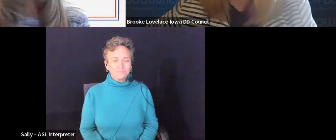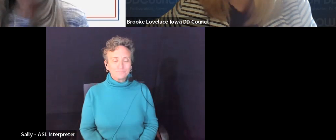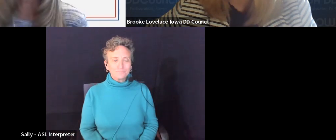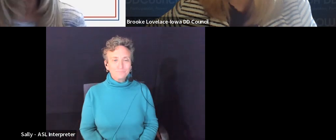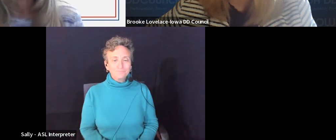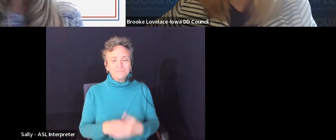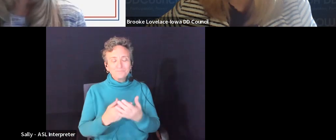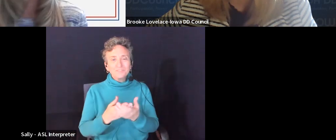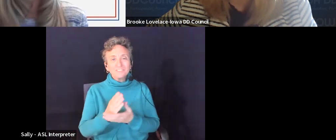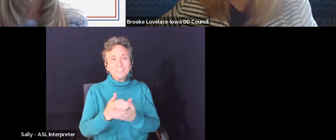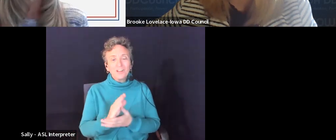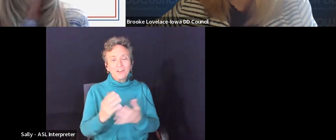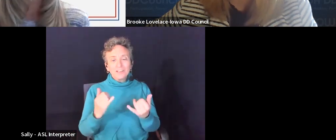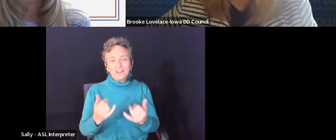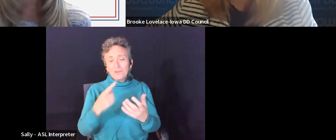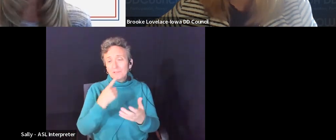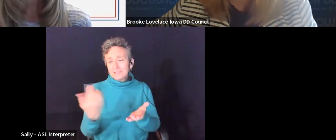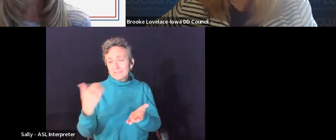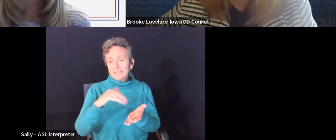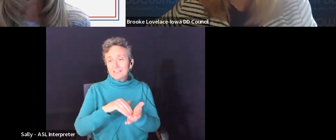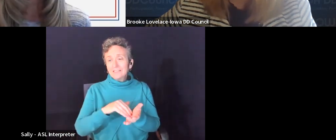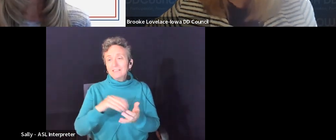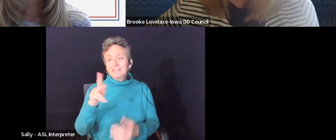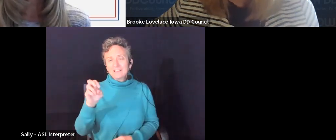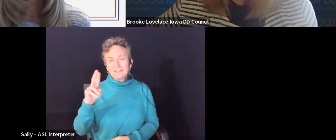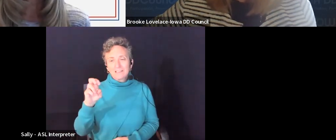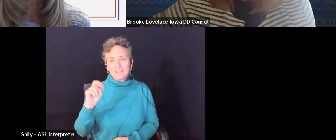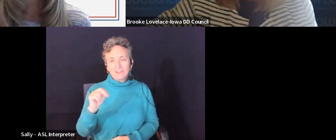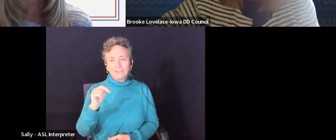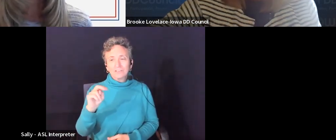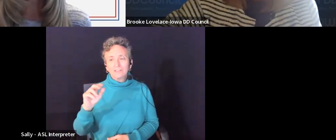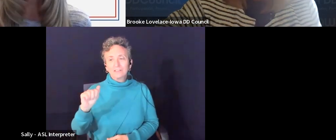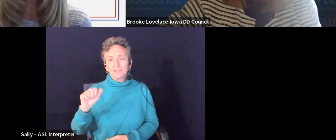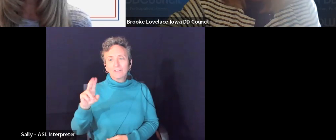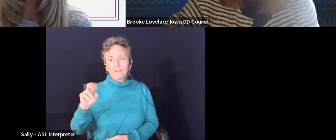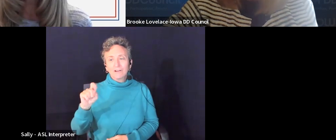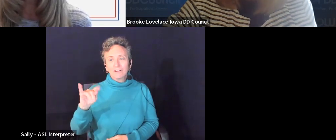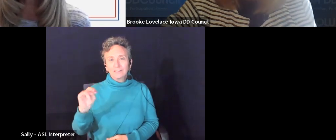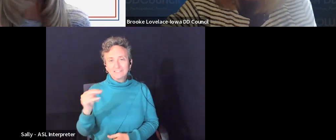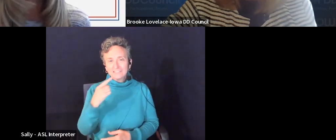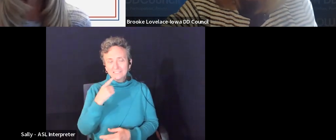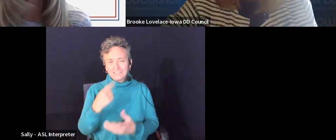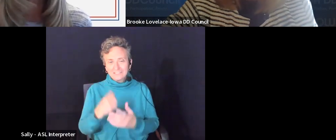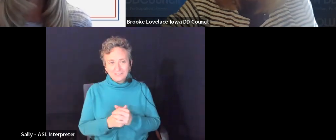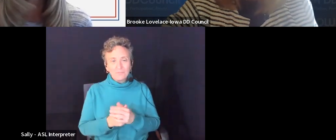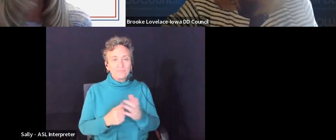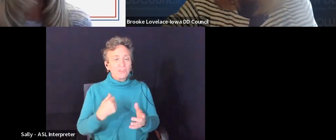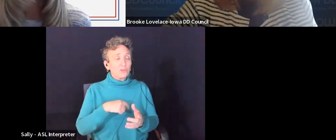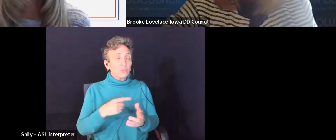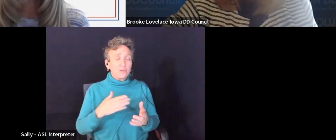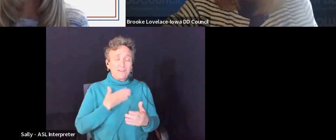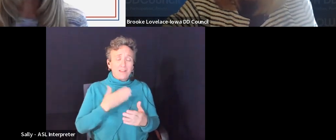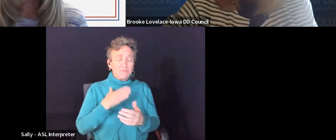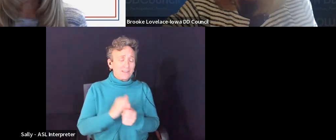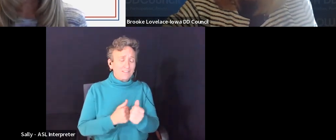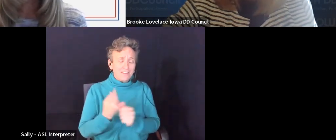All right. Well, I just want to reiterate what Treasurer Smith said. We are really happy to have a lot of people on this call today.